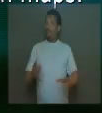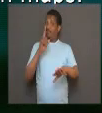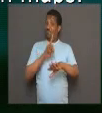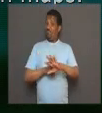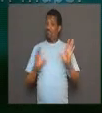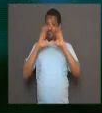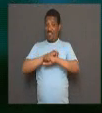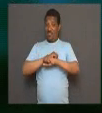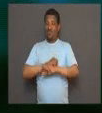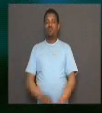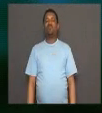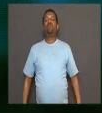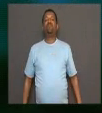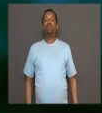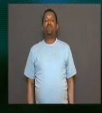Time's up.